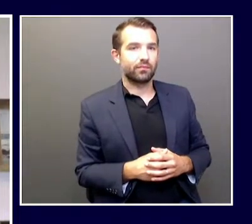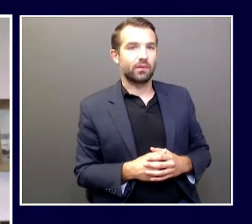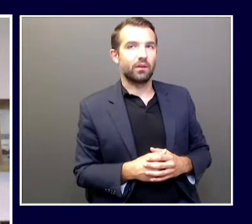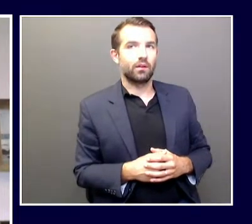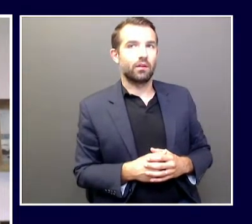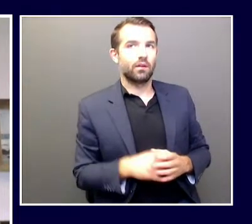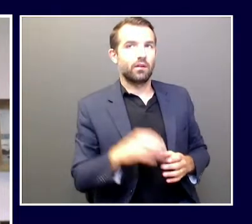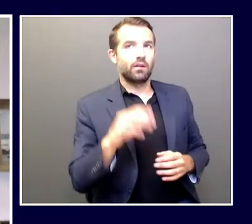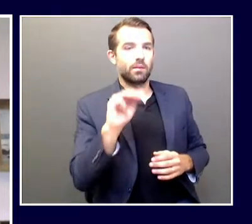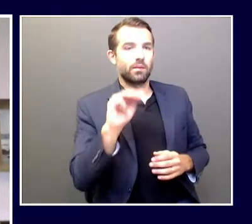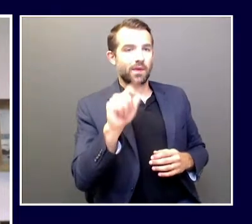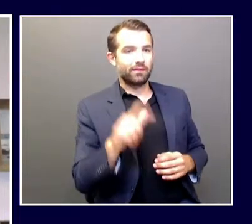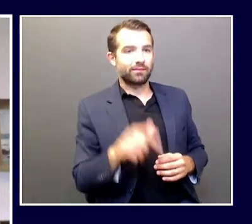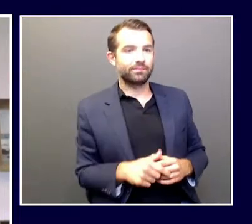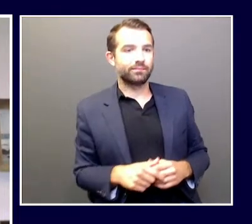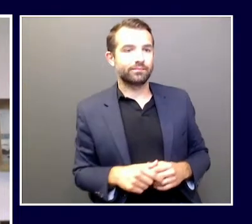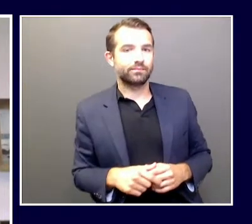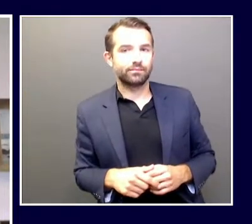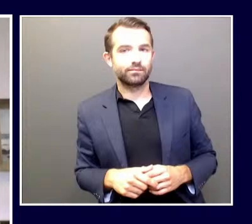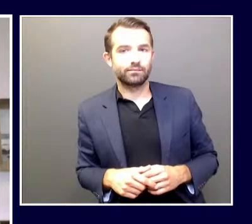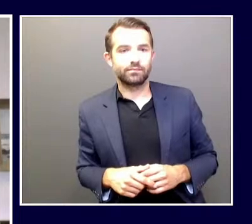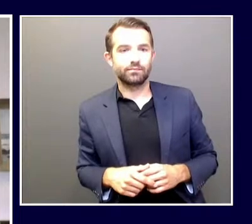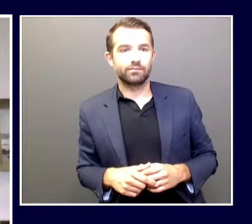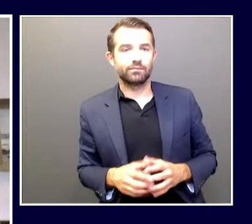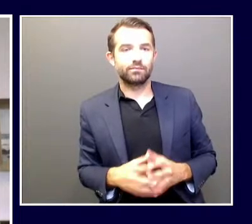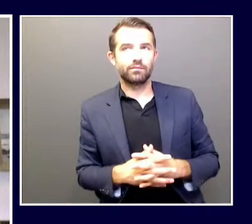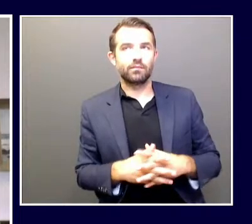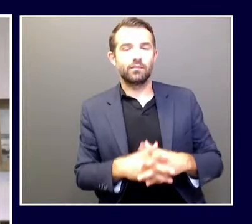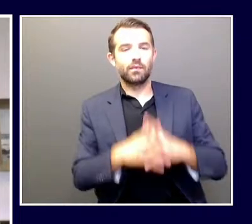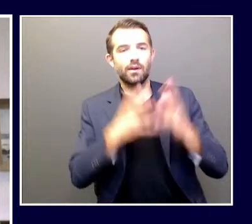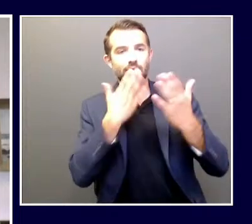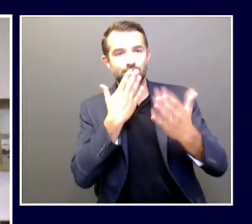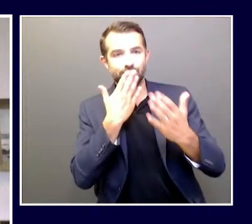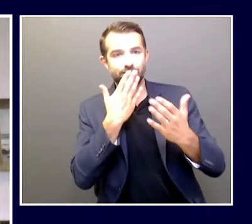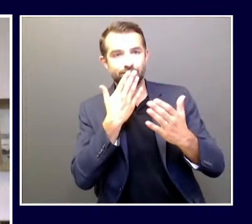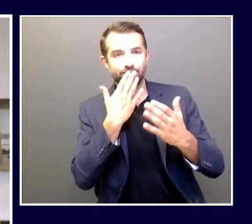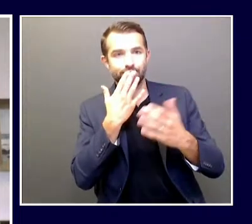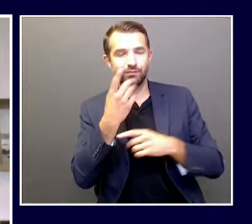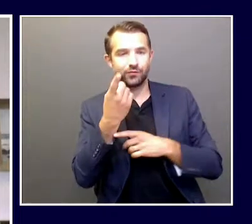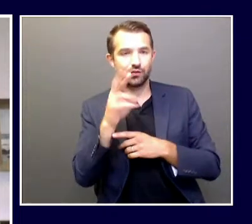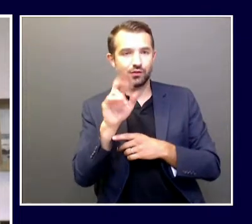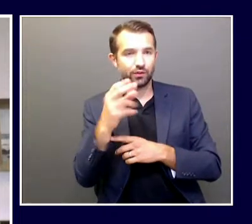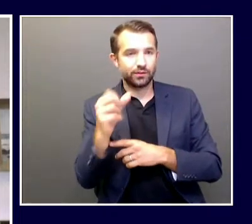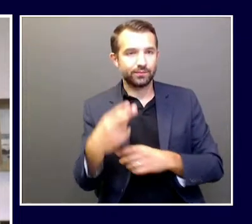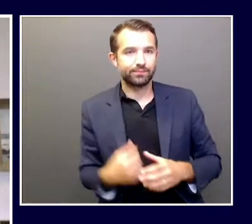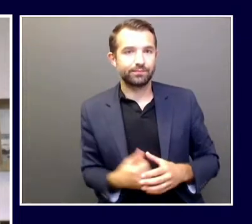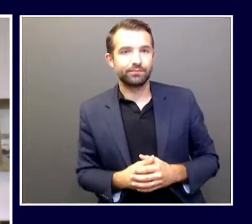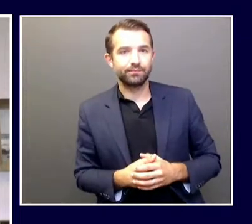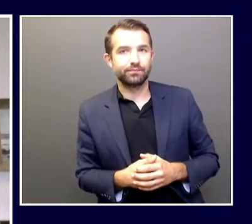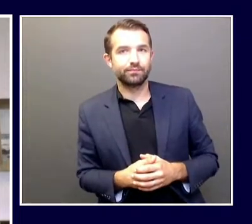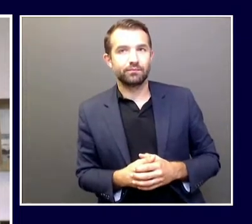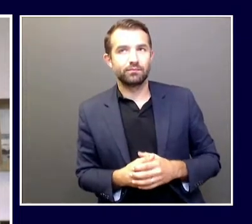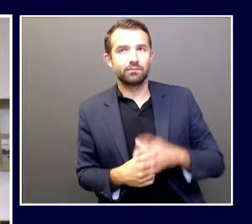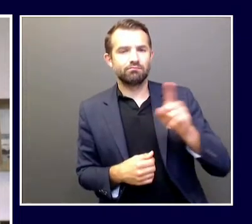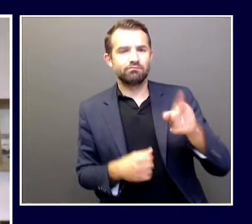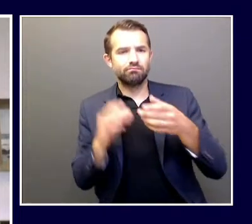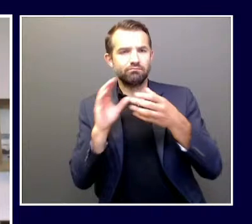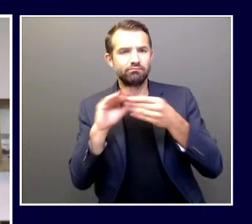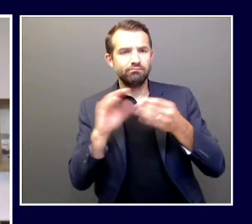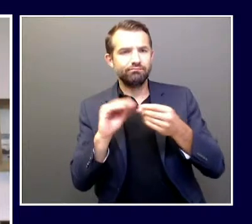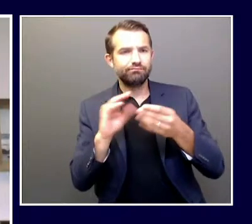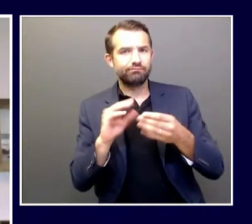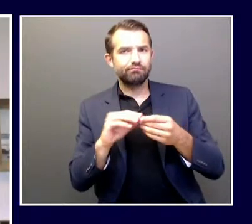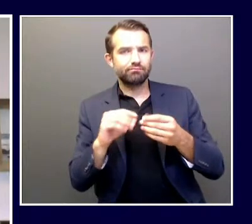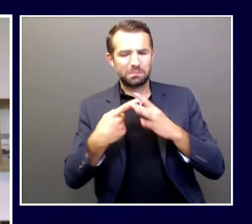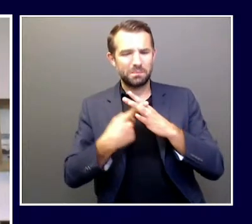next. Yeah, thank you, Dr. Shah. I want to bring it back to something that you mentioned earlier about not